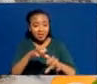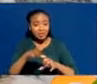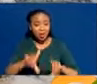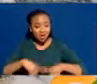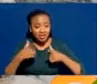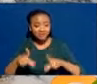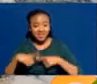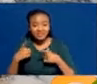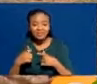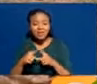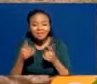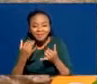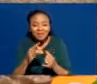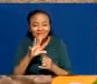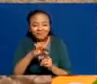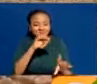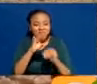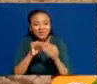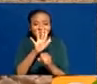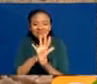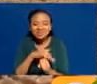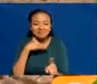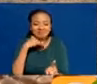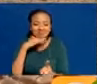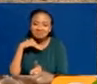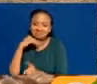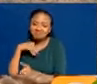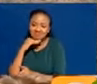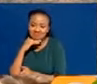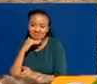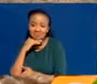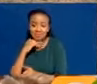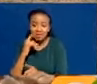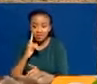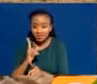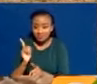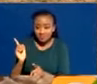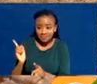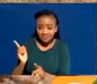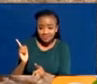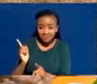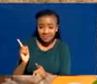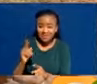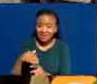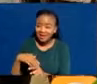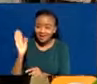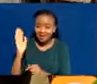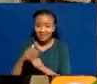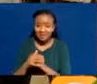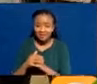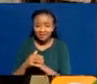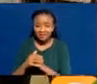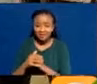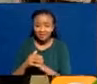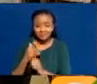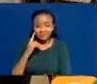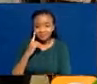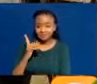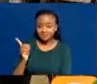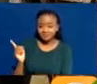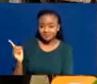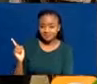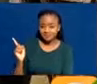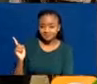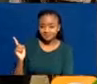high fatalities, especially the grazing animals. Wildebeest deaths are the highest at 512, 381